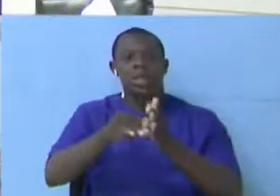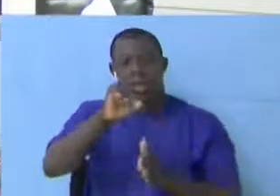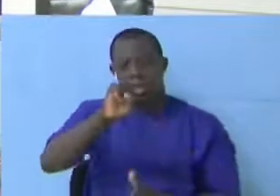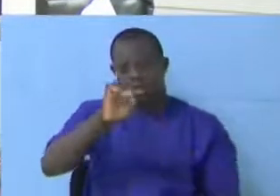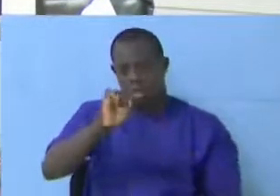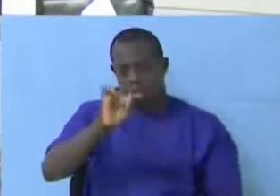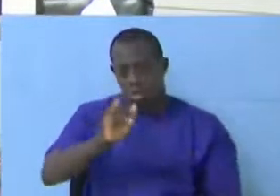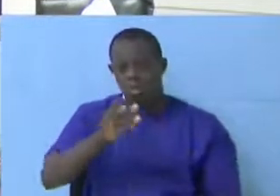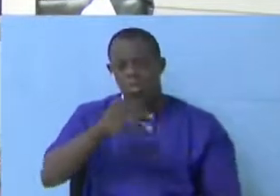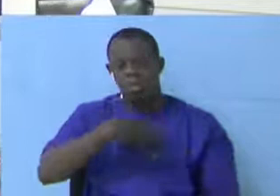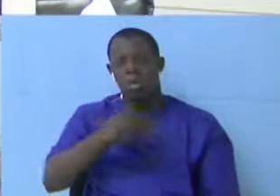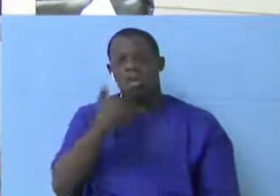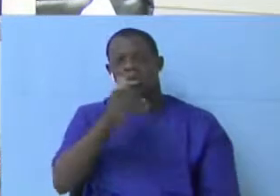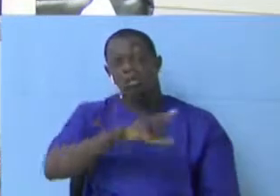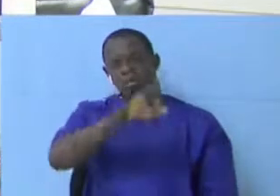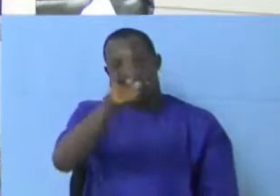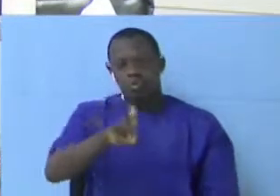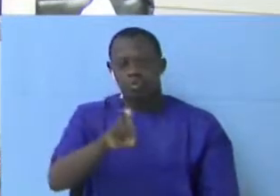kaninka.